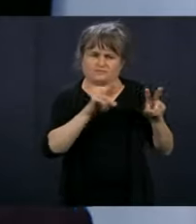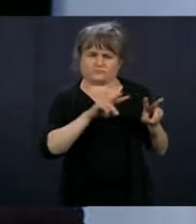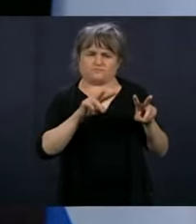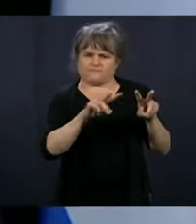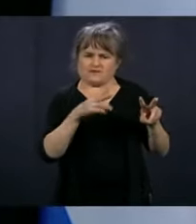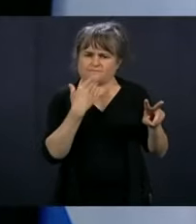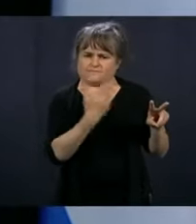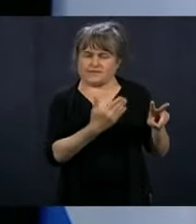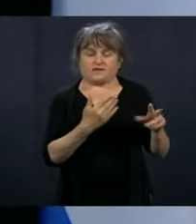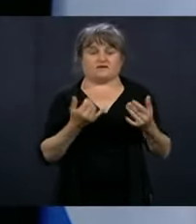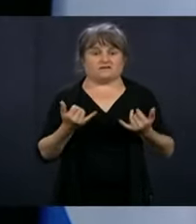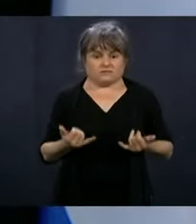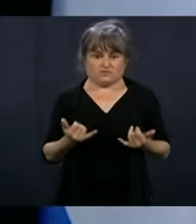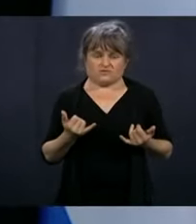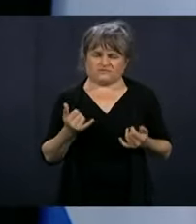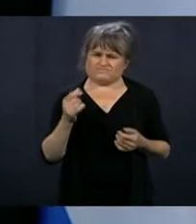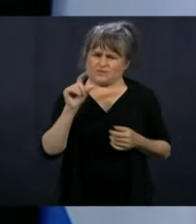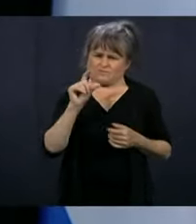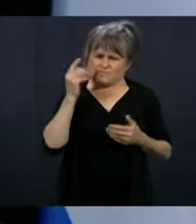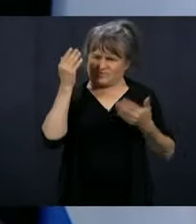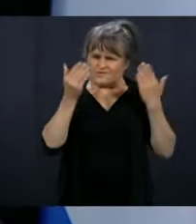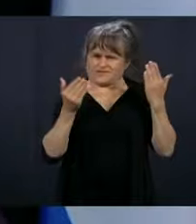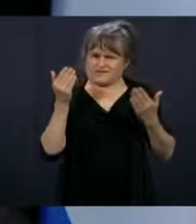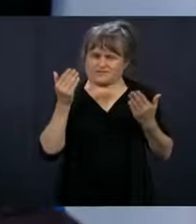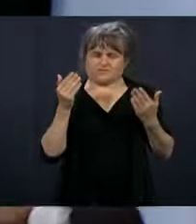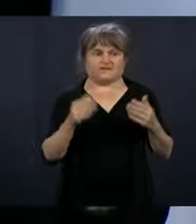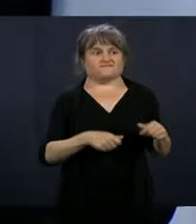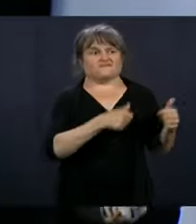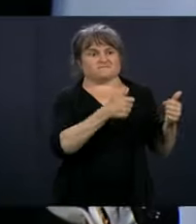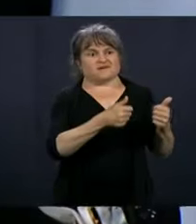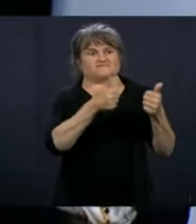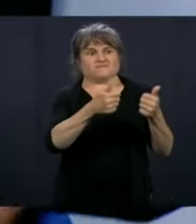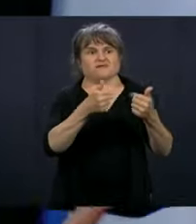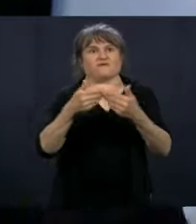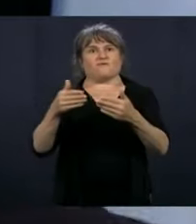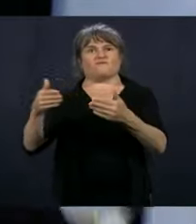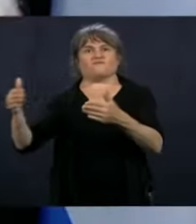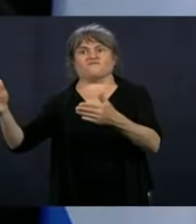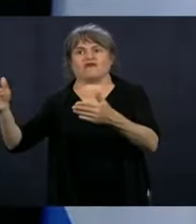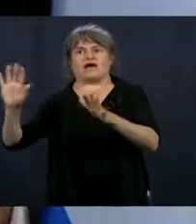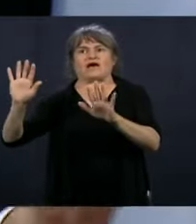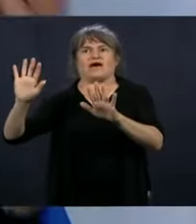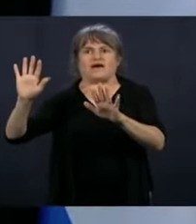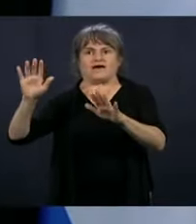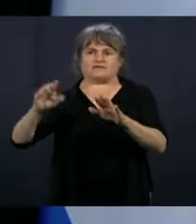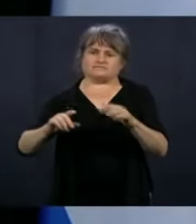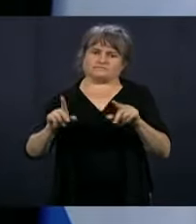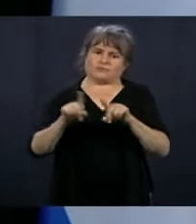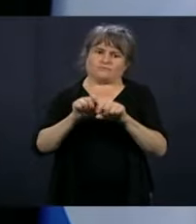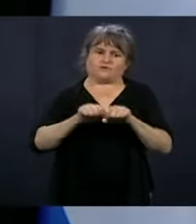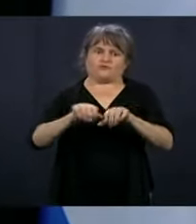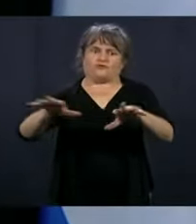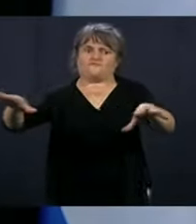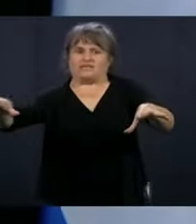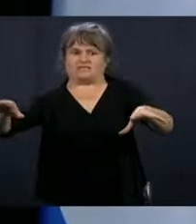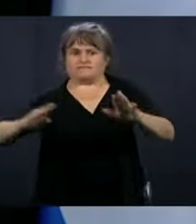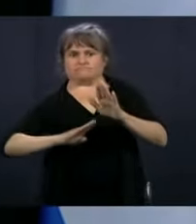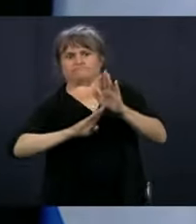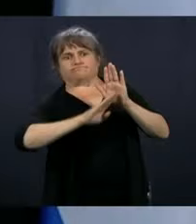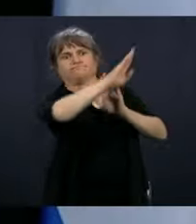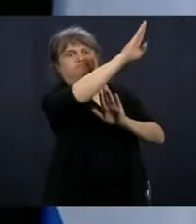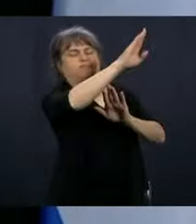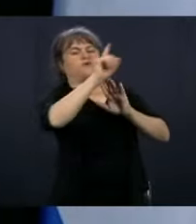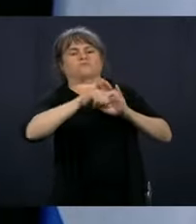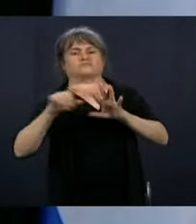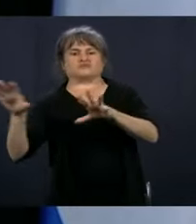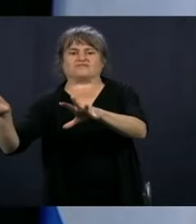open up things a little bit more. Our fear right now is that even if things are going well, is that we start going back up and that we have to reconfine